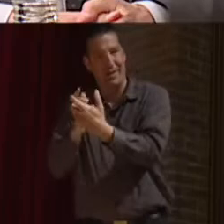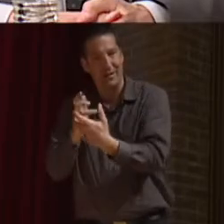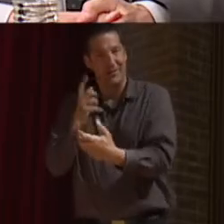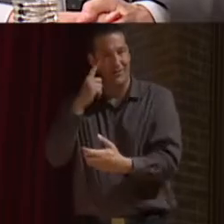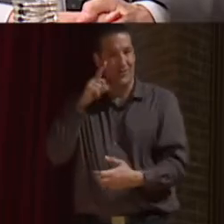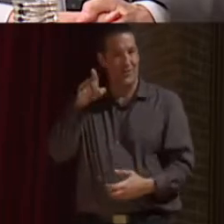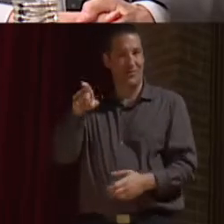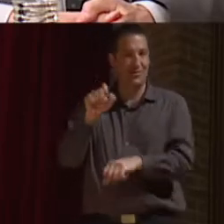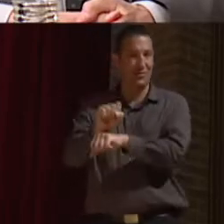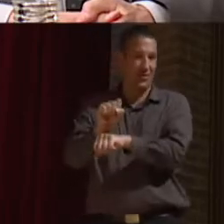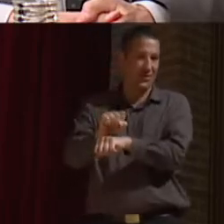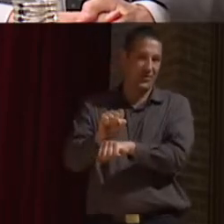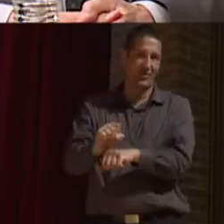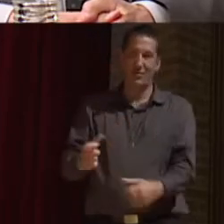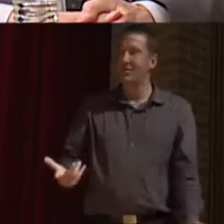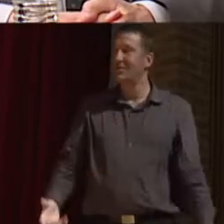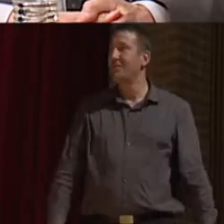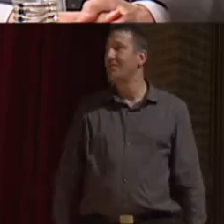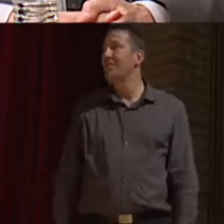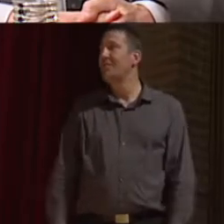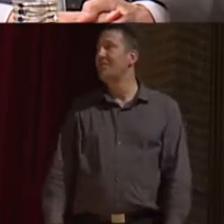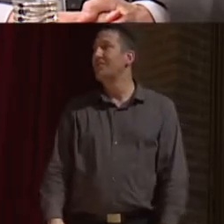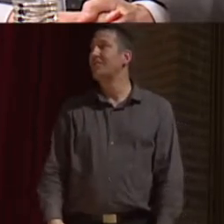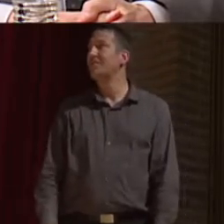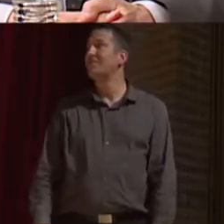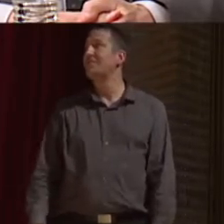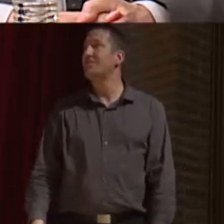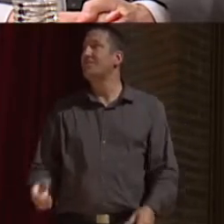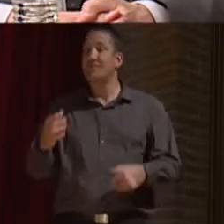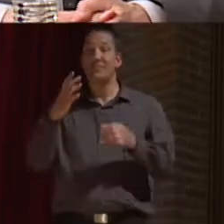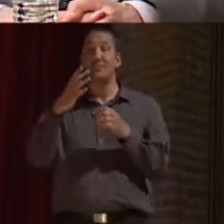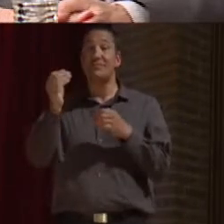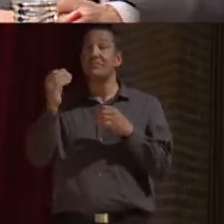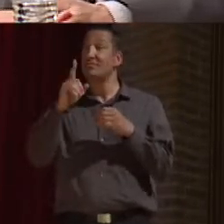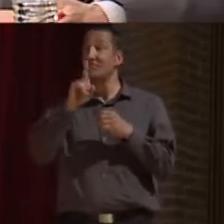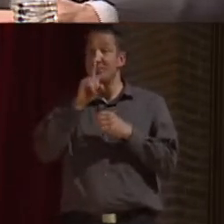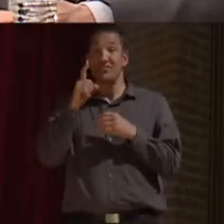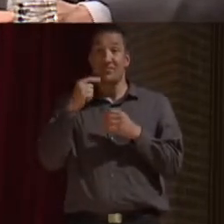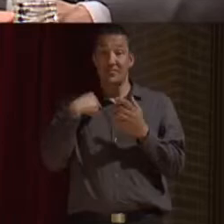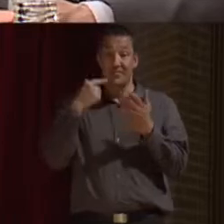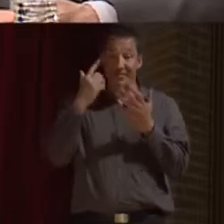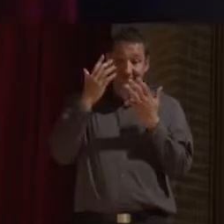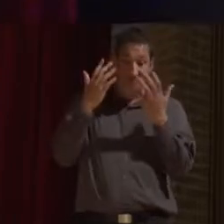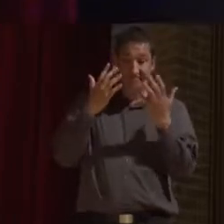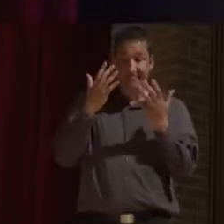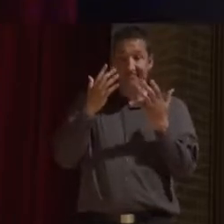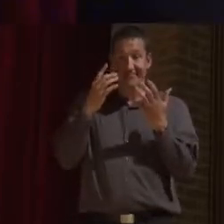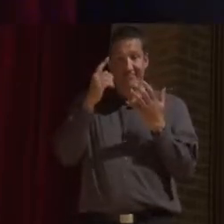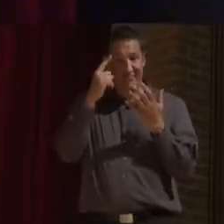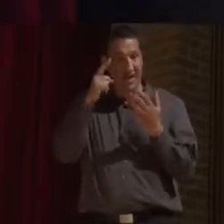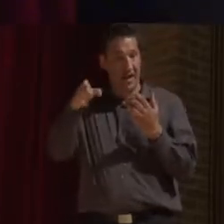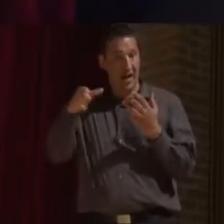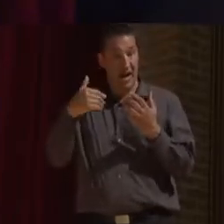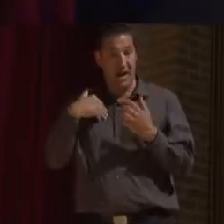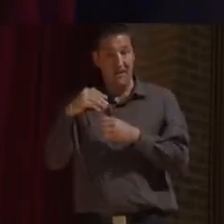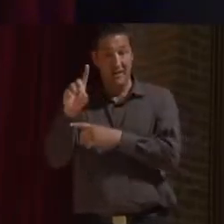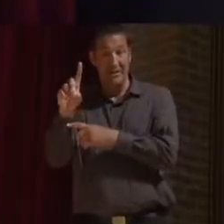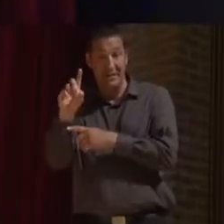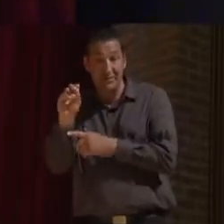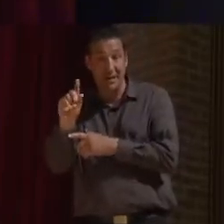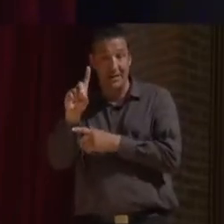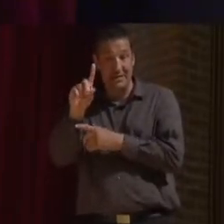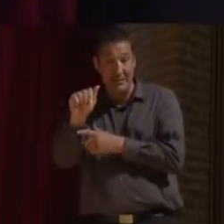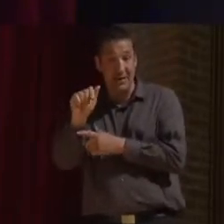get down. Sure. And really, when we think about that, whether you have a disability or not, that's